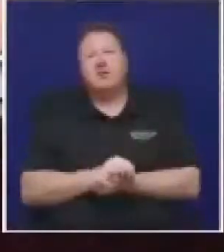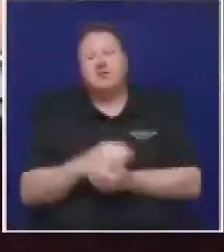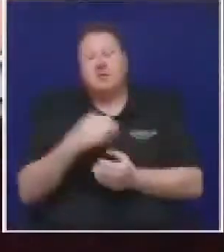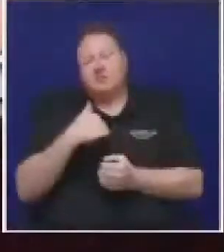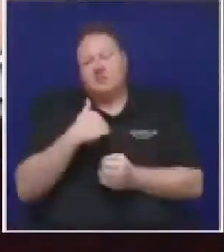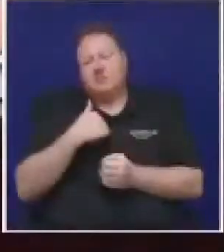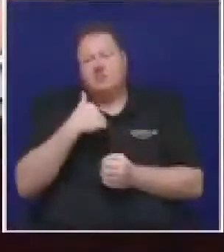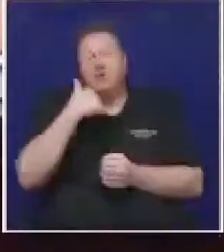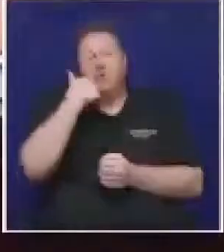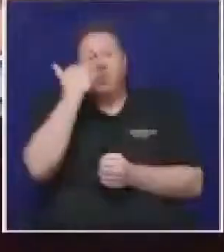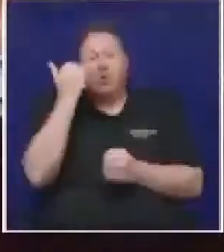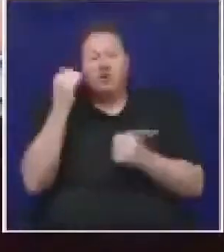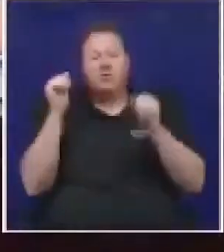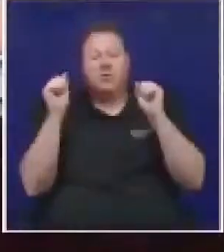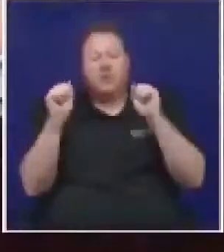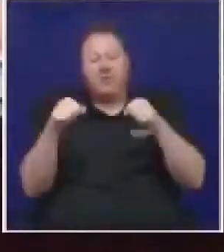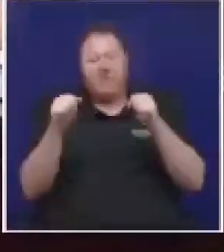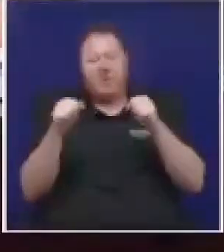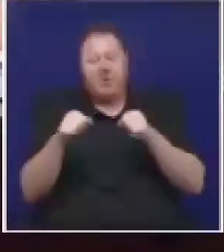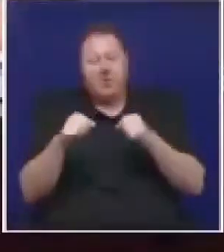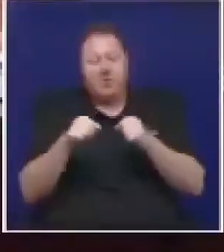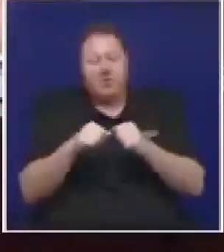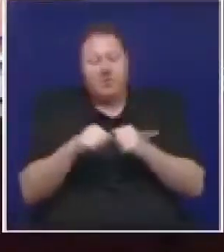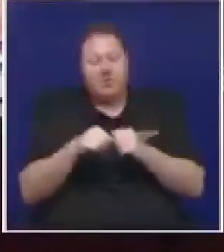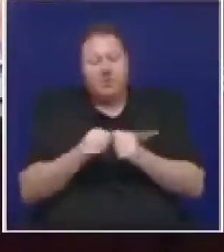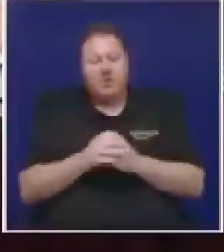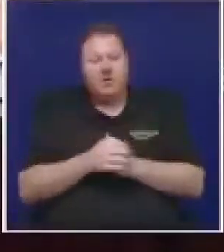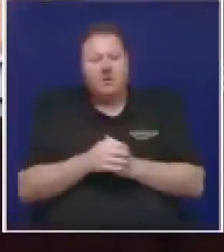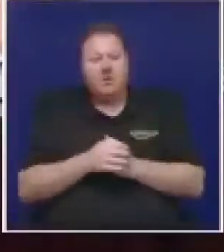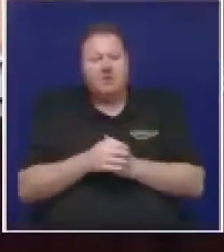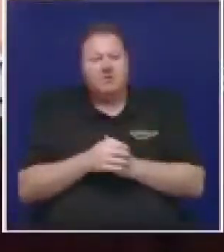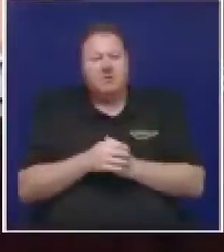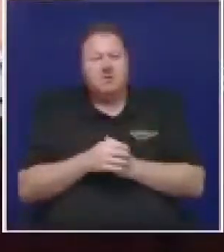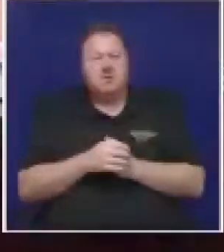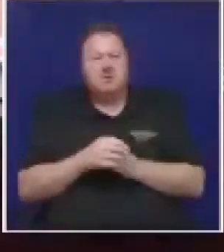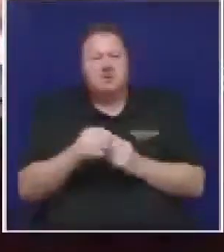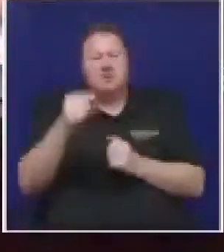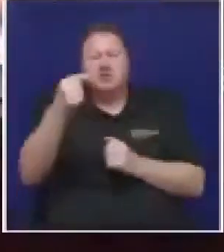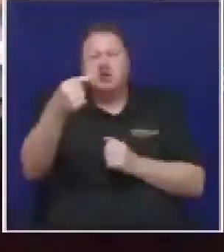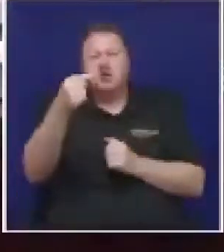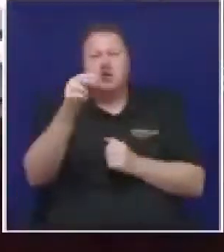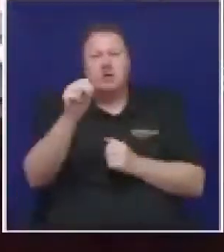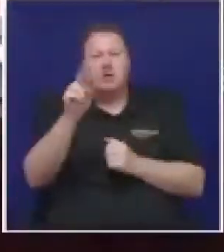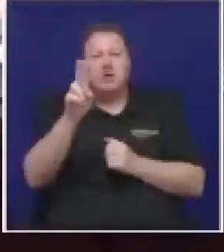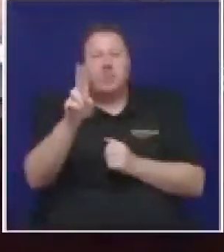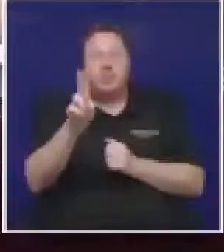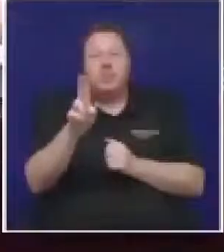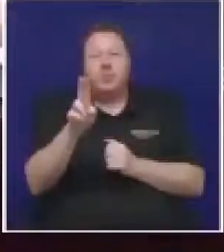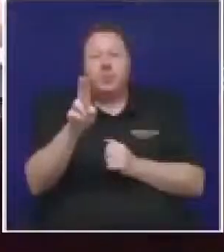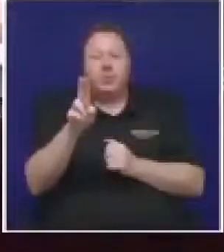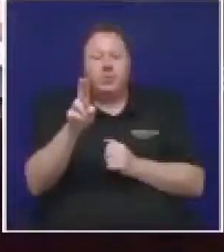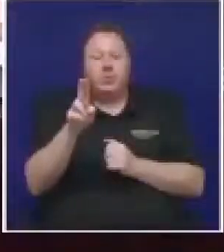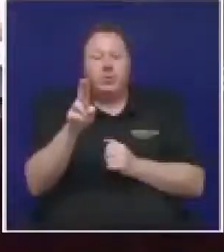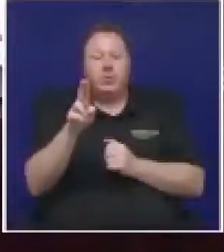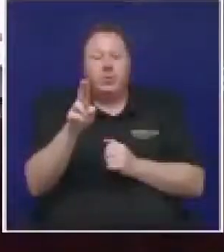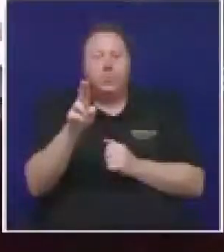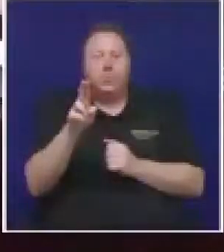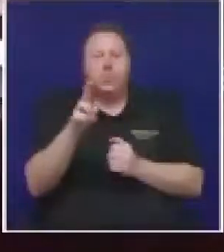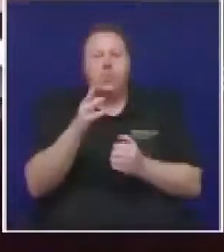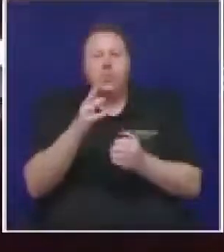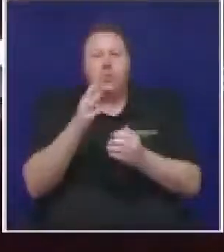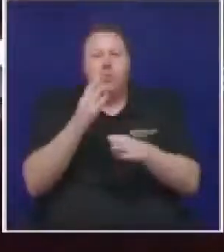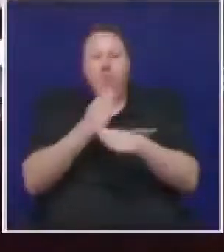affirming to Honorable Malema that the government of national unity is coherent and